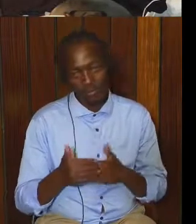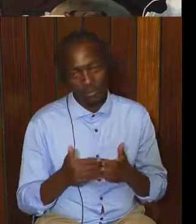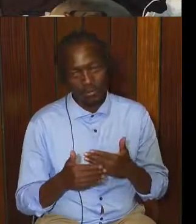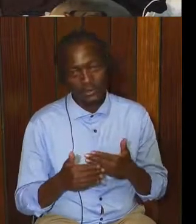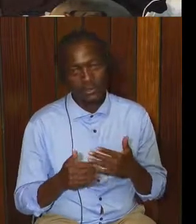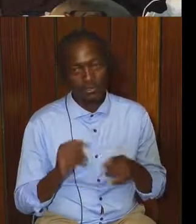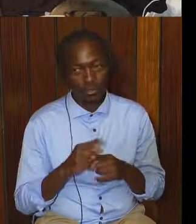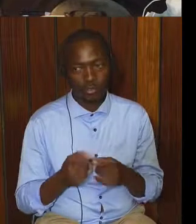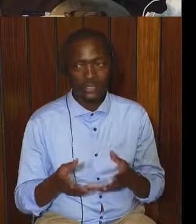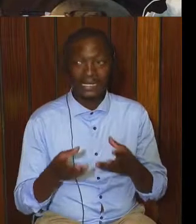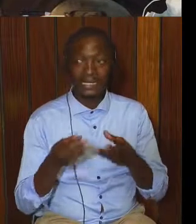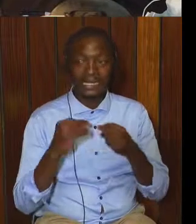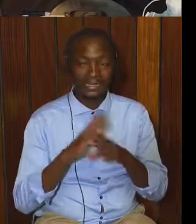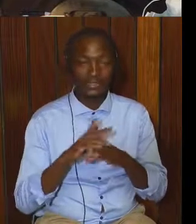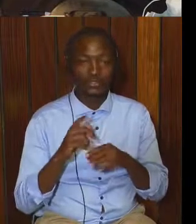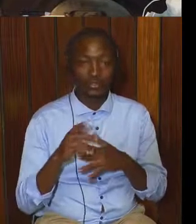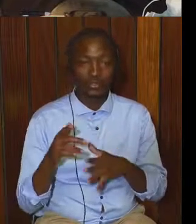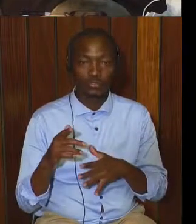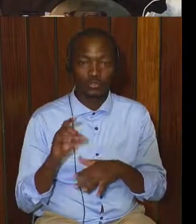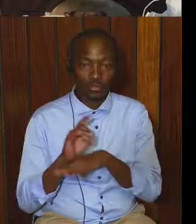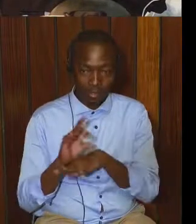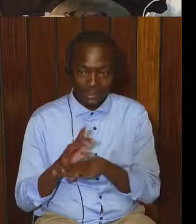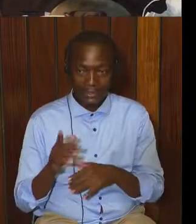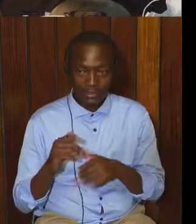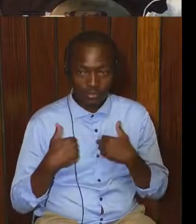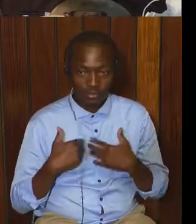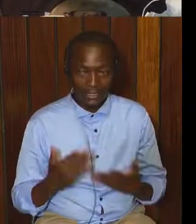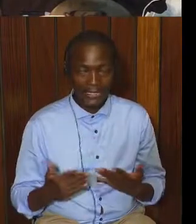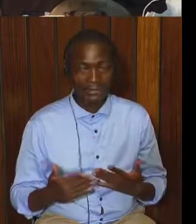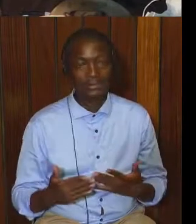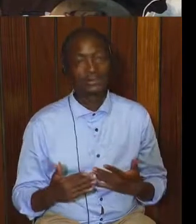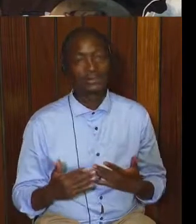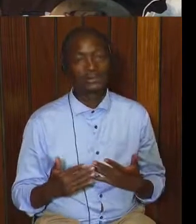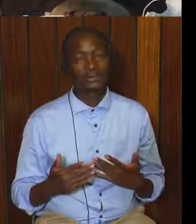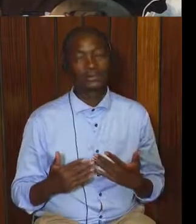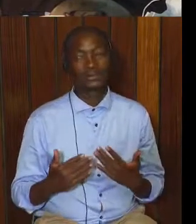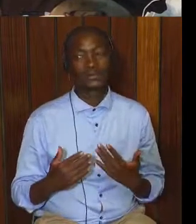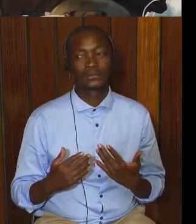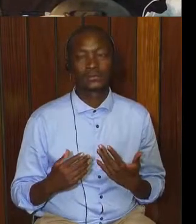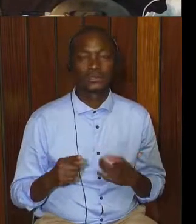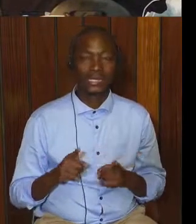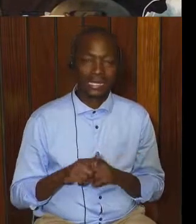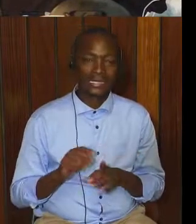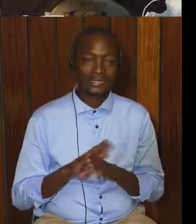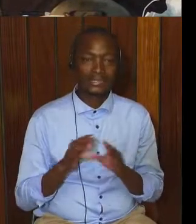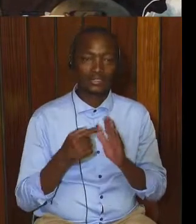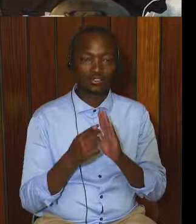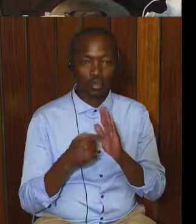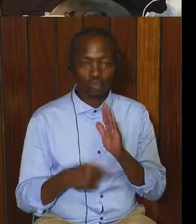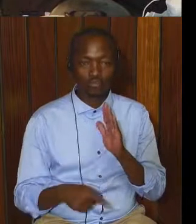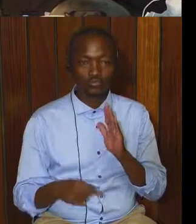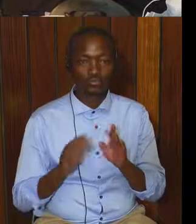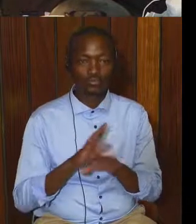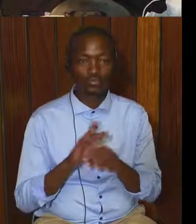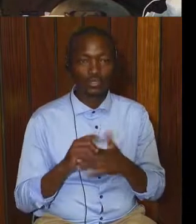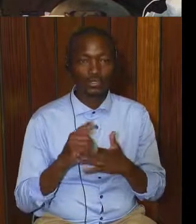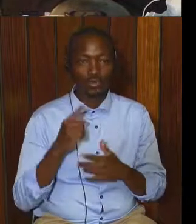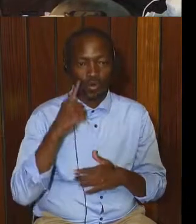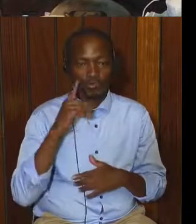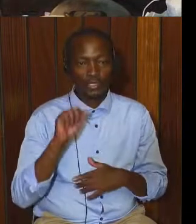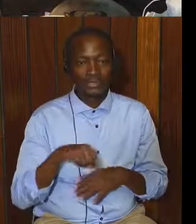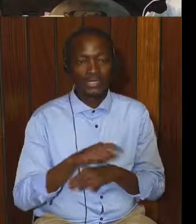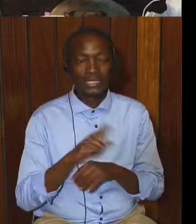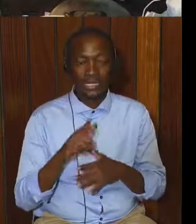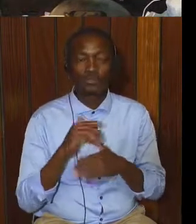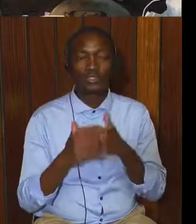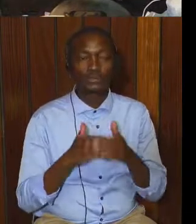those consultants ready to start with what we have detailed as the scope. And obviously that will